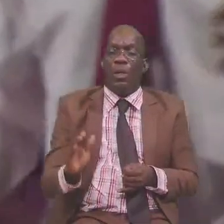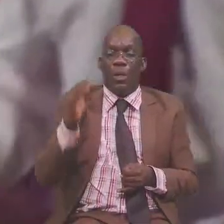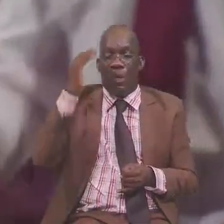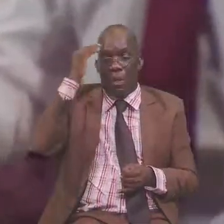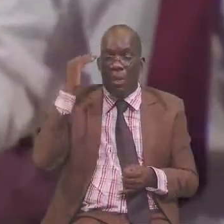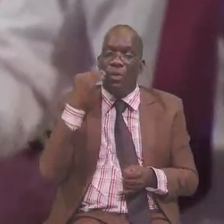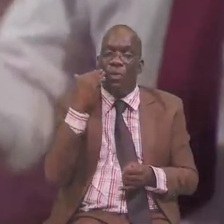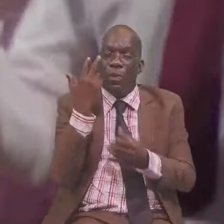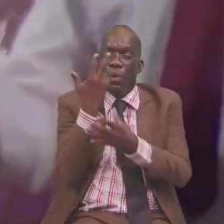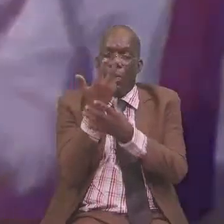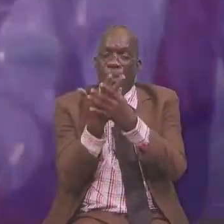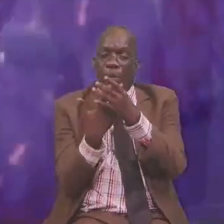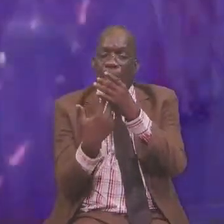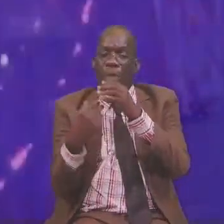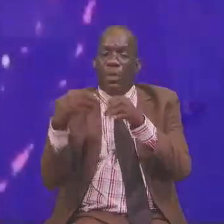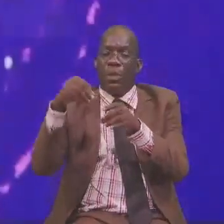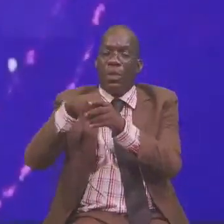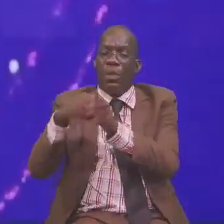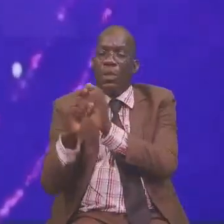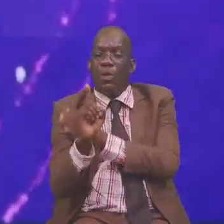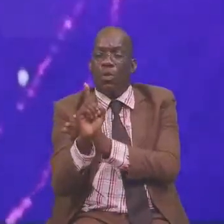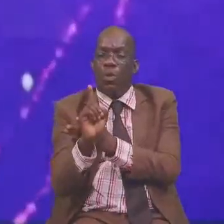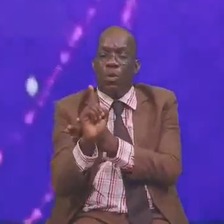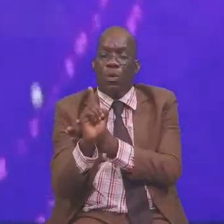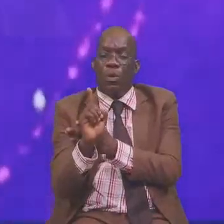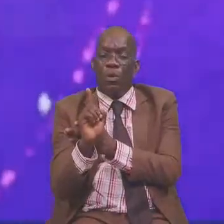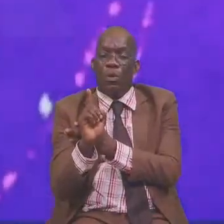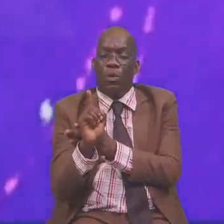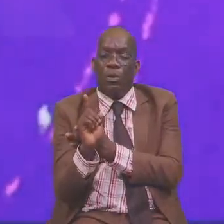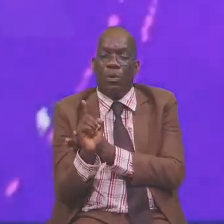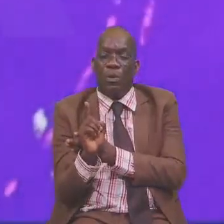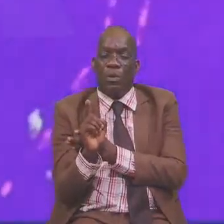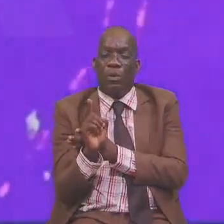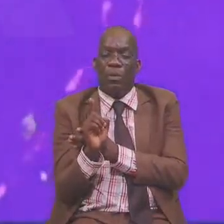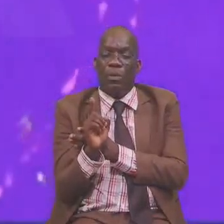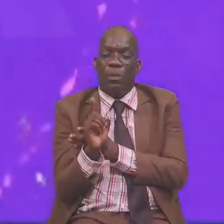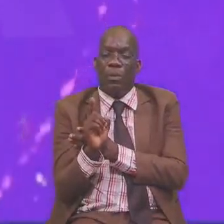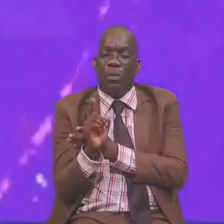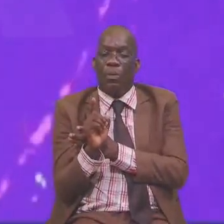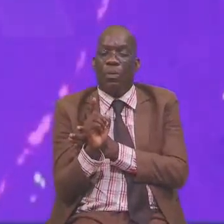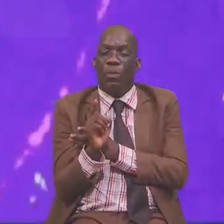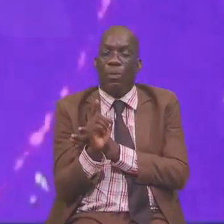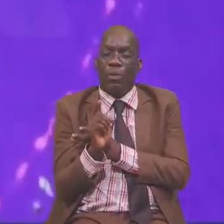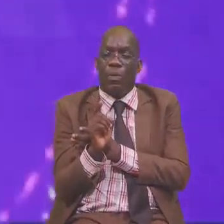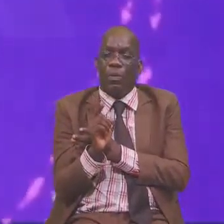Godhead three in one,